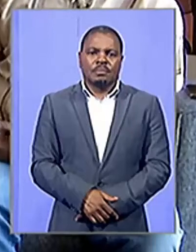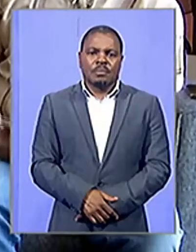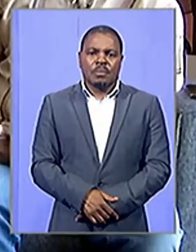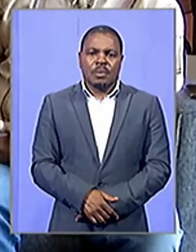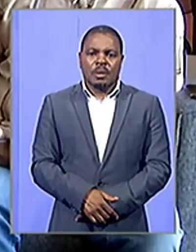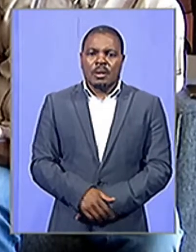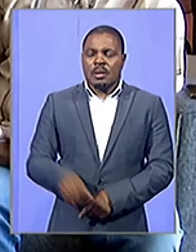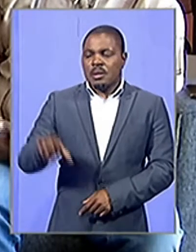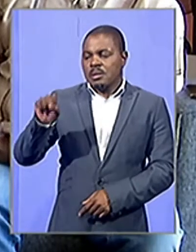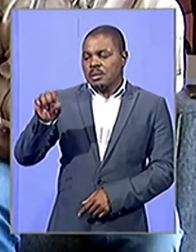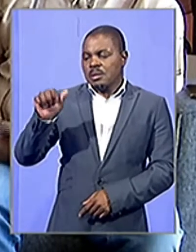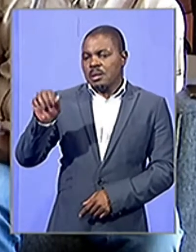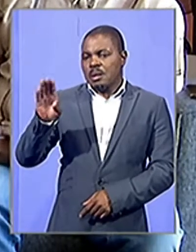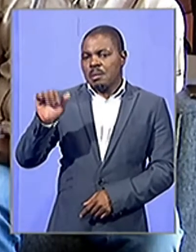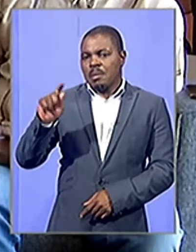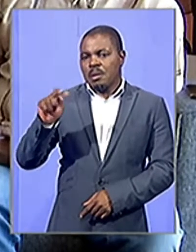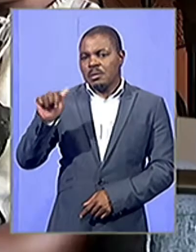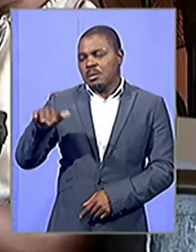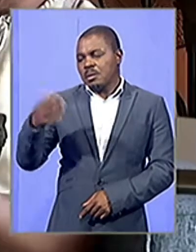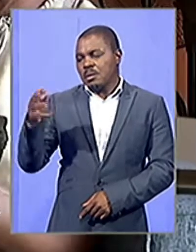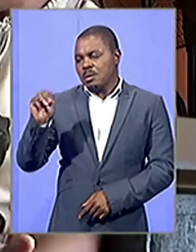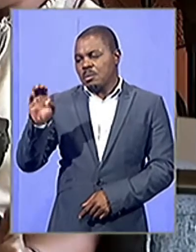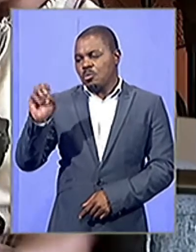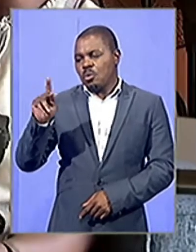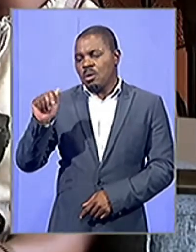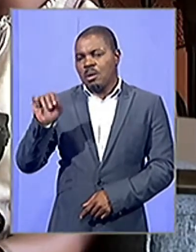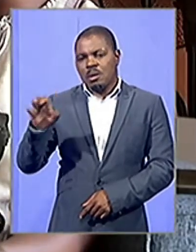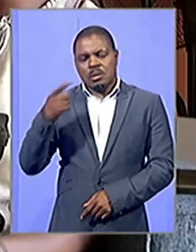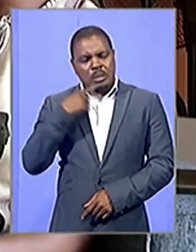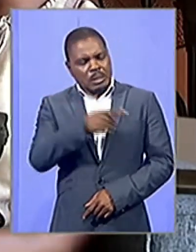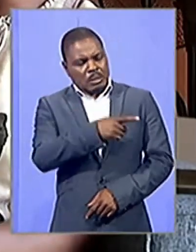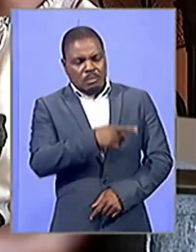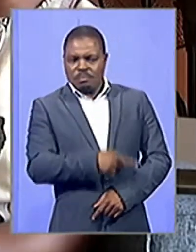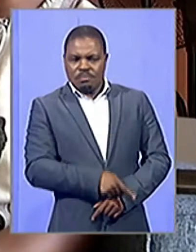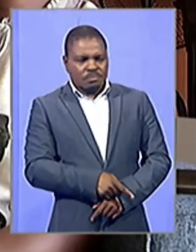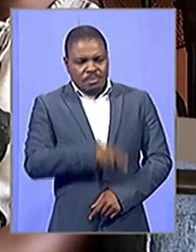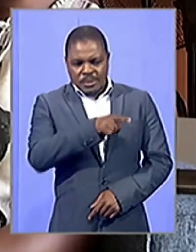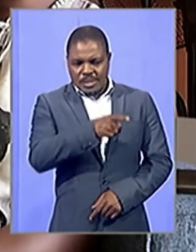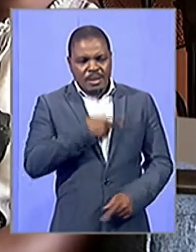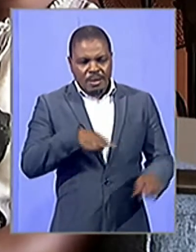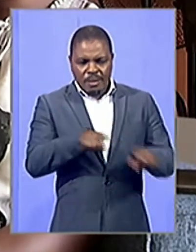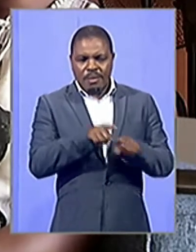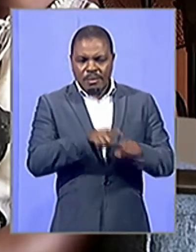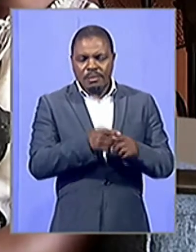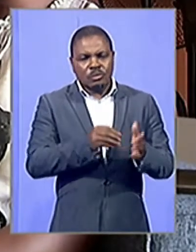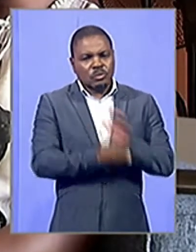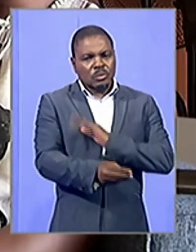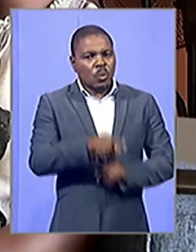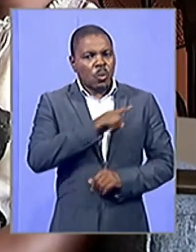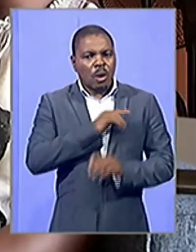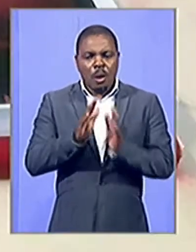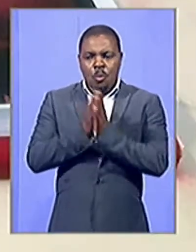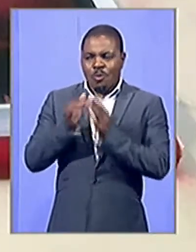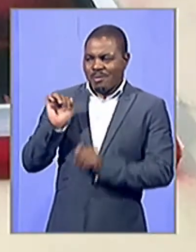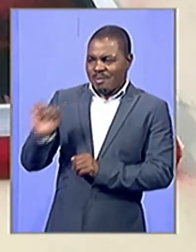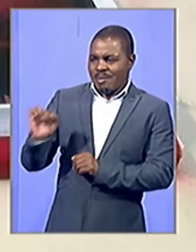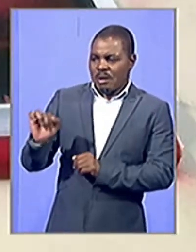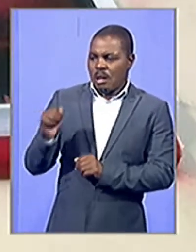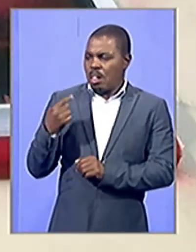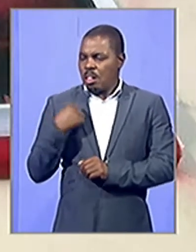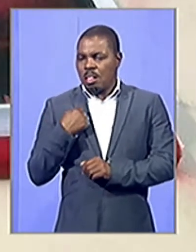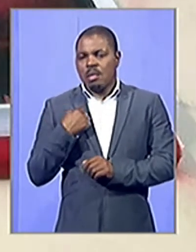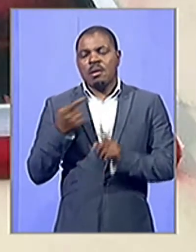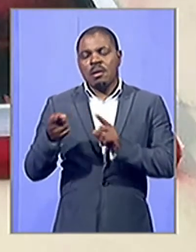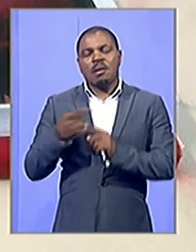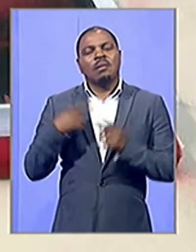Mokwadi Sabata Mokae a re o fitlheletse seo a se kayang e le tsietso ka Mantaga. Buka ya gagwe ya sesheng, Moletlo